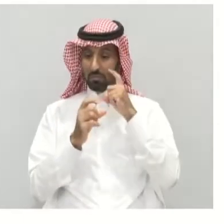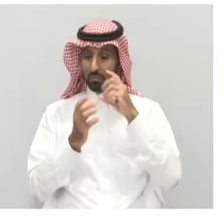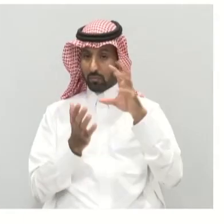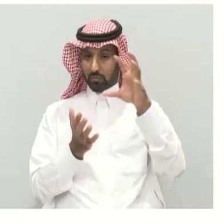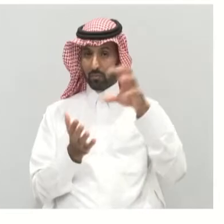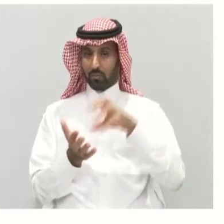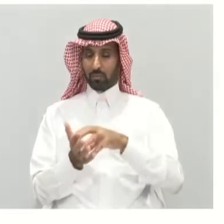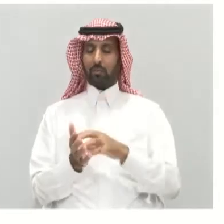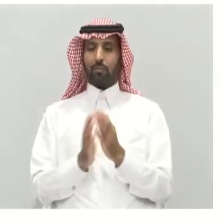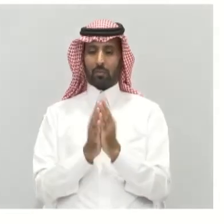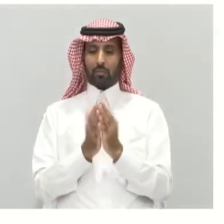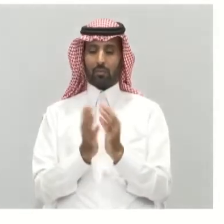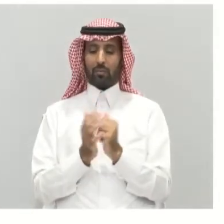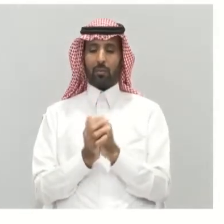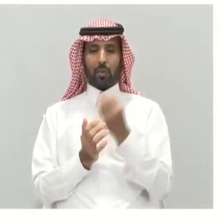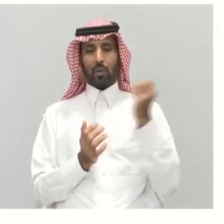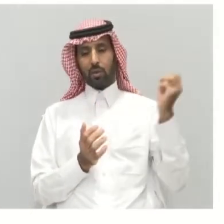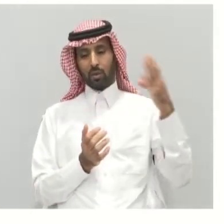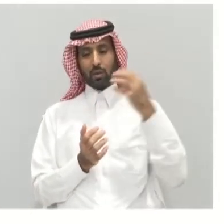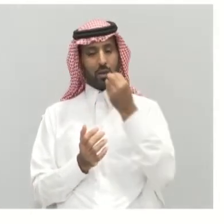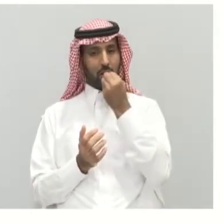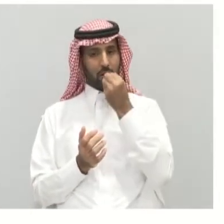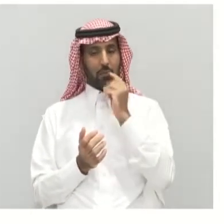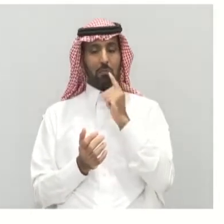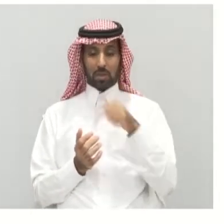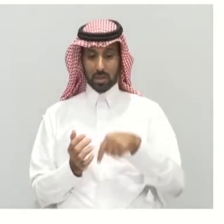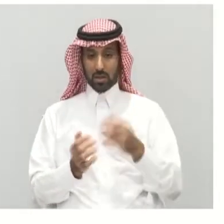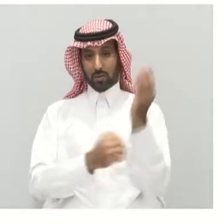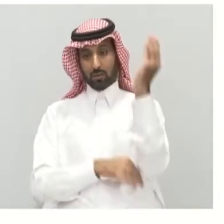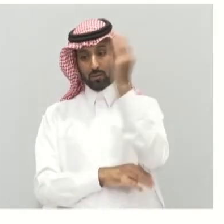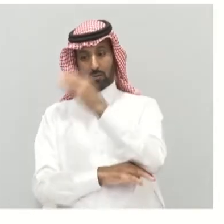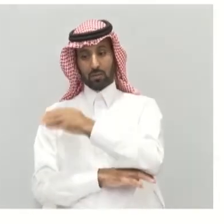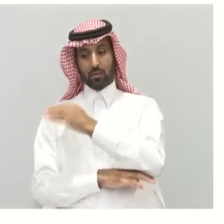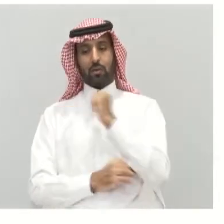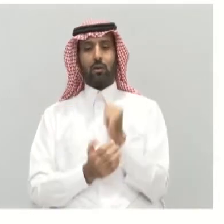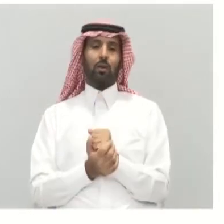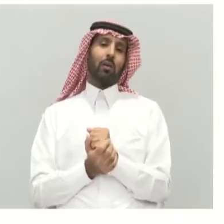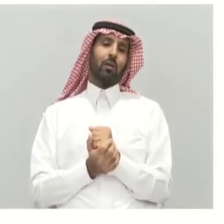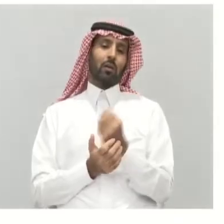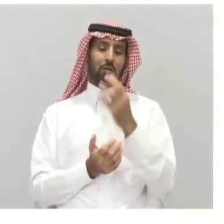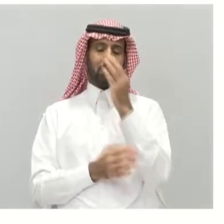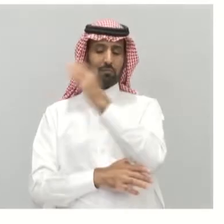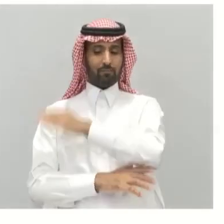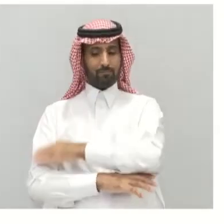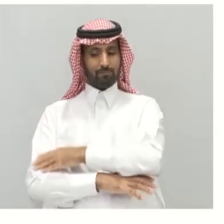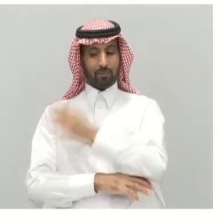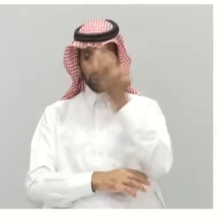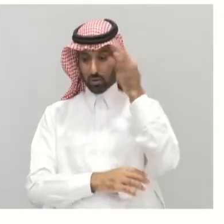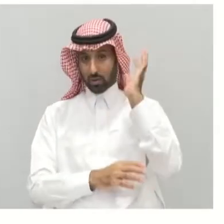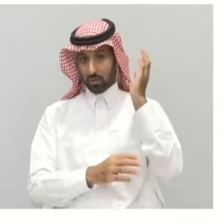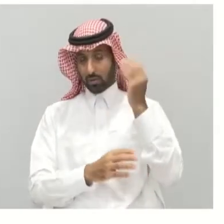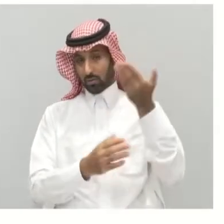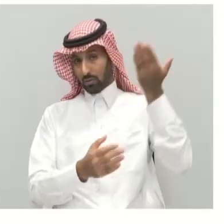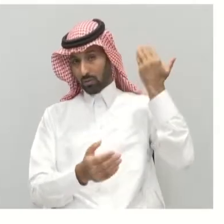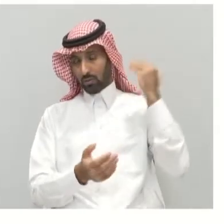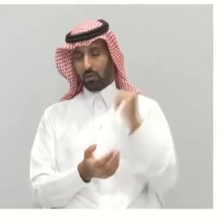Here, I ate breakfast this morning, past, because now it's afternoon. Okay? Or evening. So we're talking about the past,